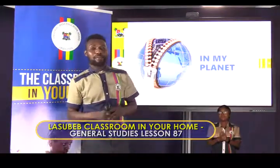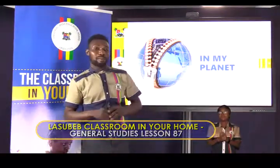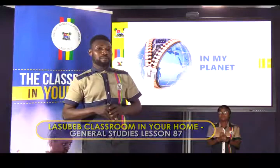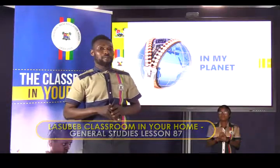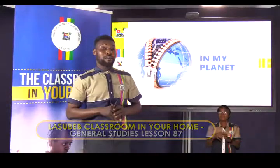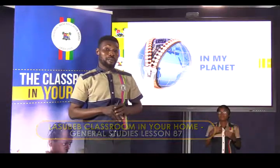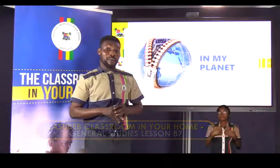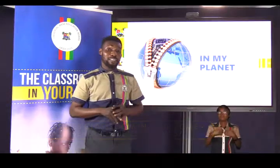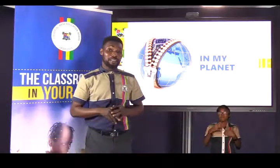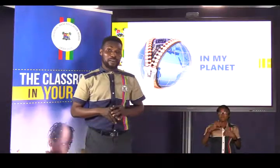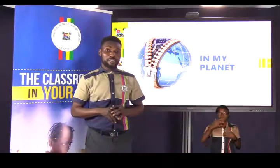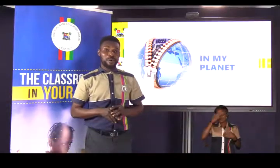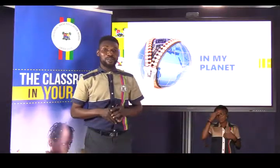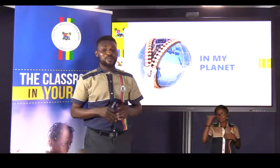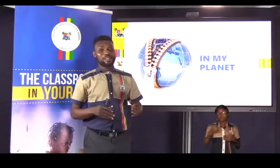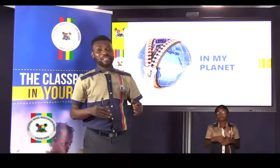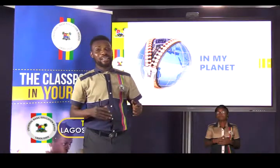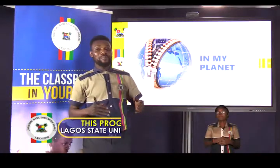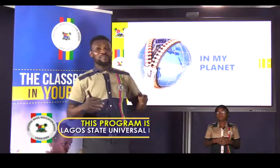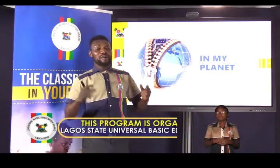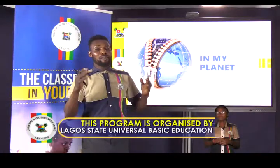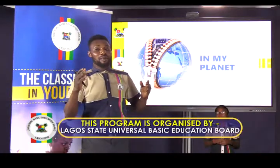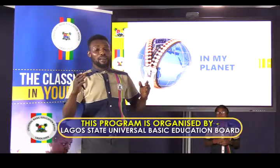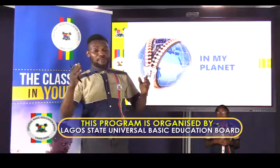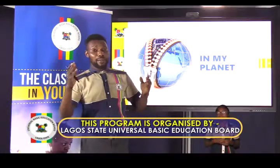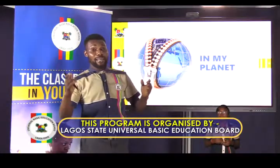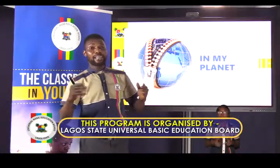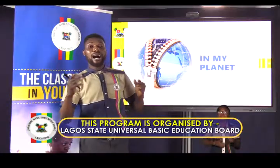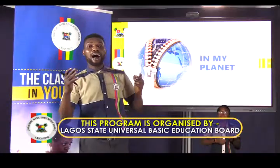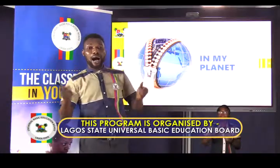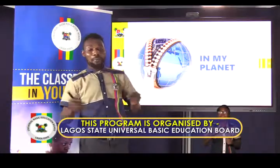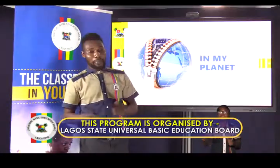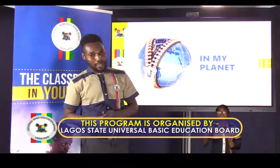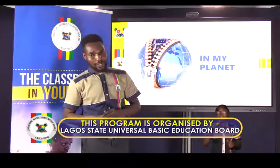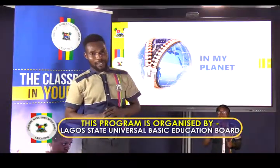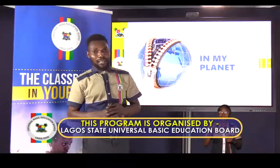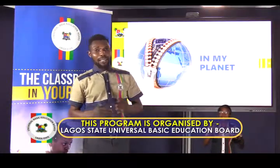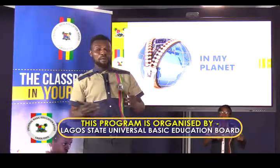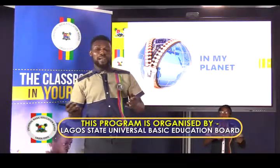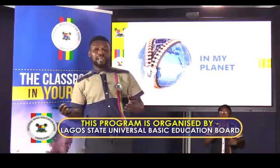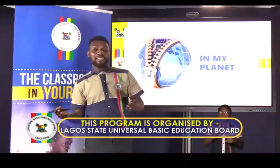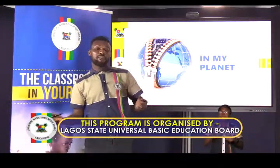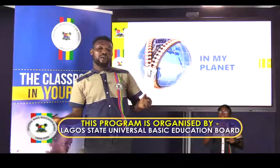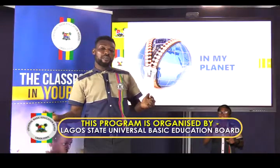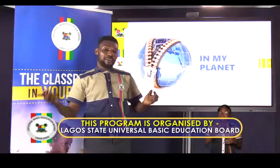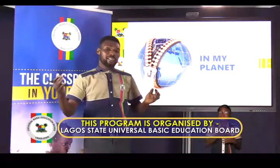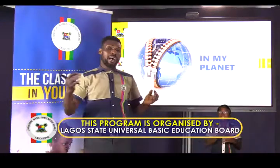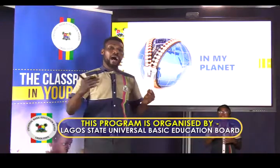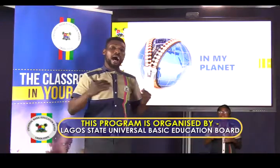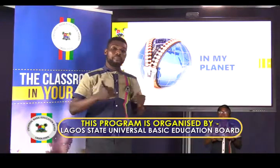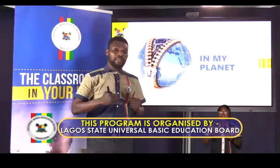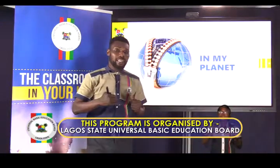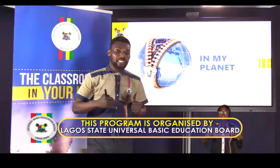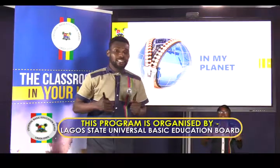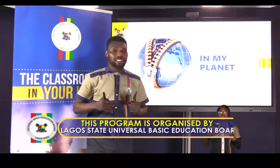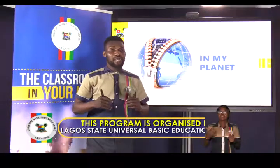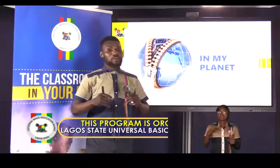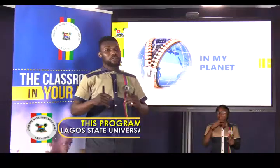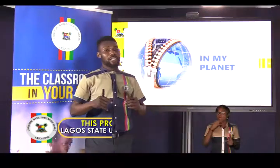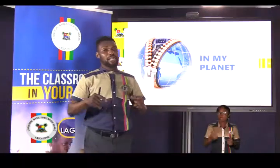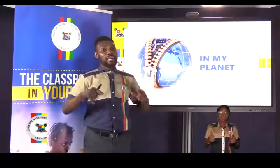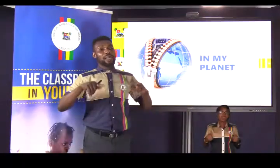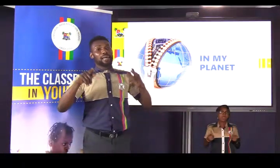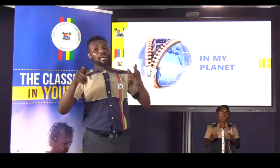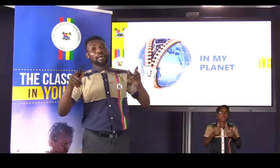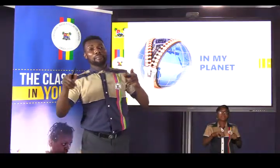planet. You have forgotten the response. You say, great things are happening. Then when I say great things are happening, then